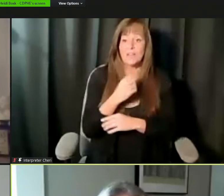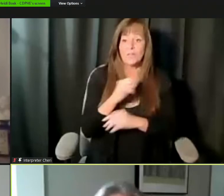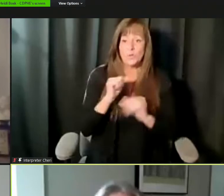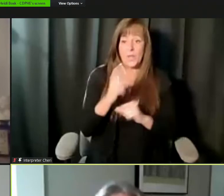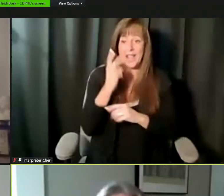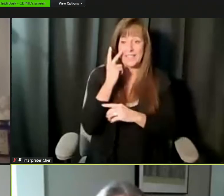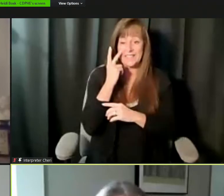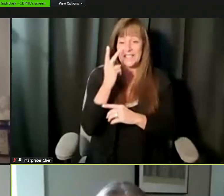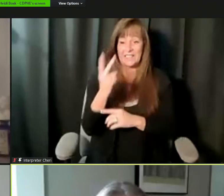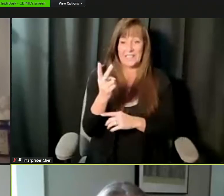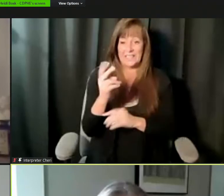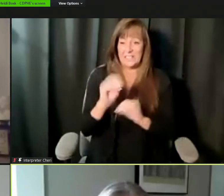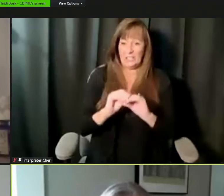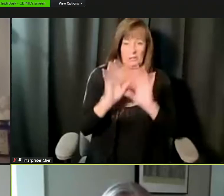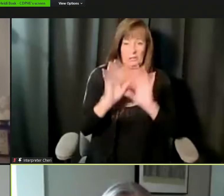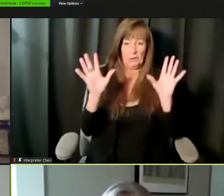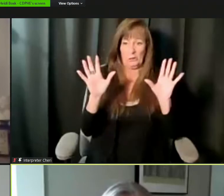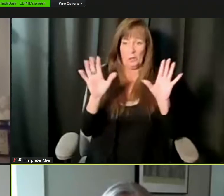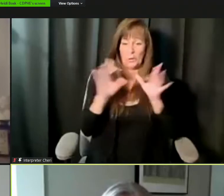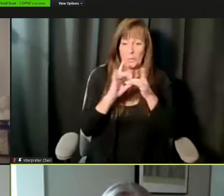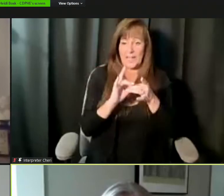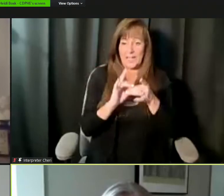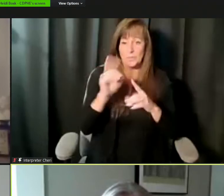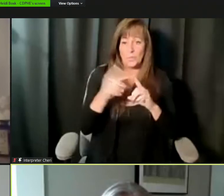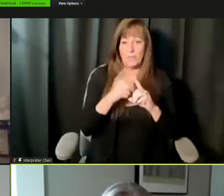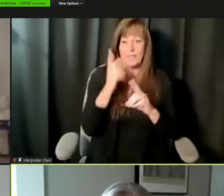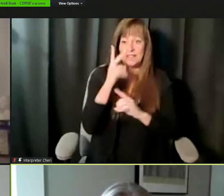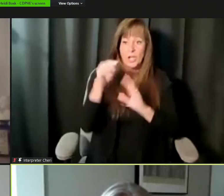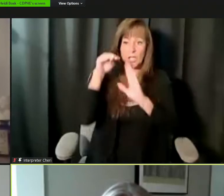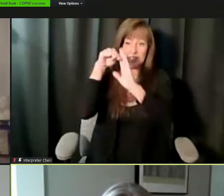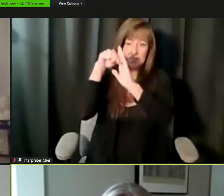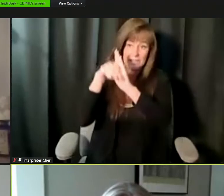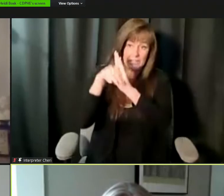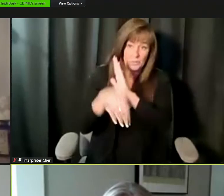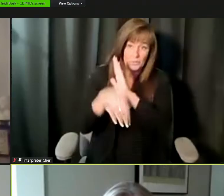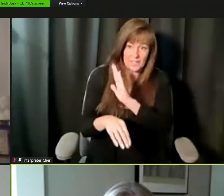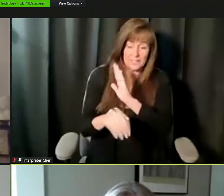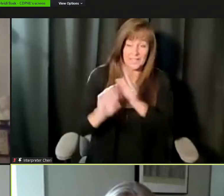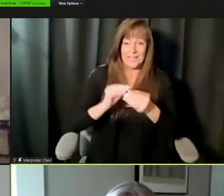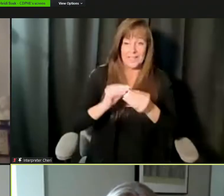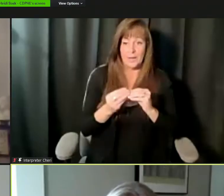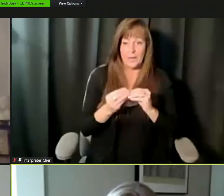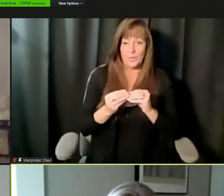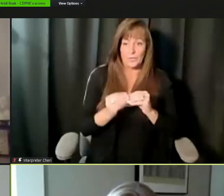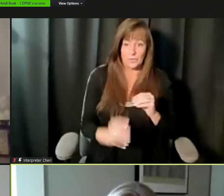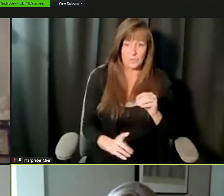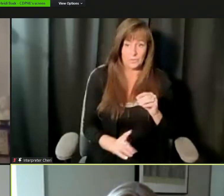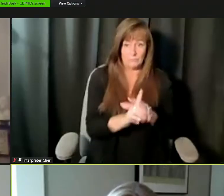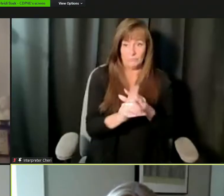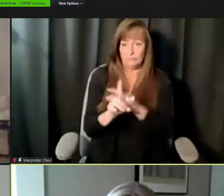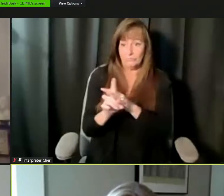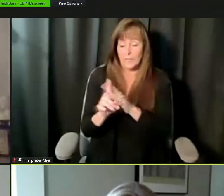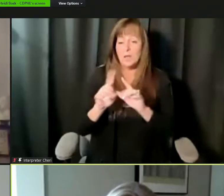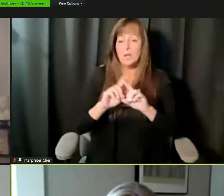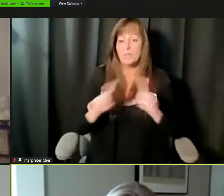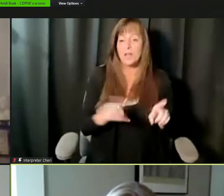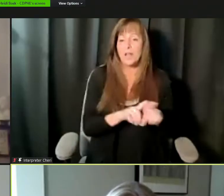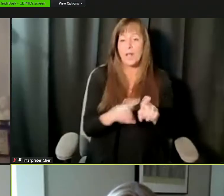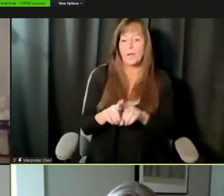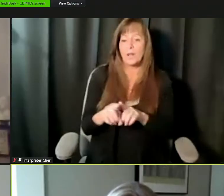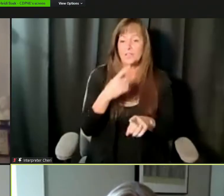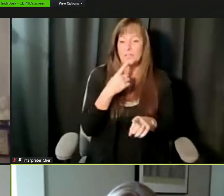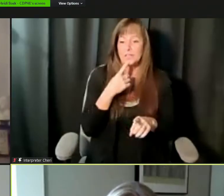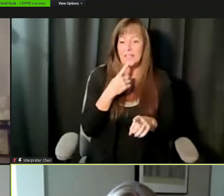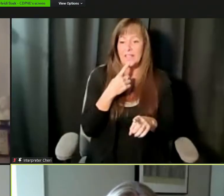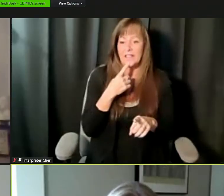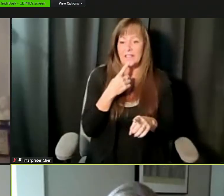temporal correlation with when they started to see a decrease in cases occurring. But I would also say that, all